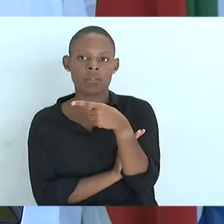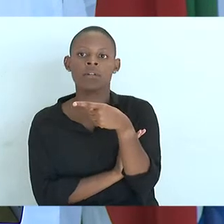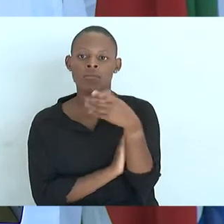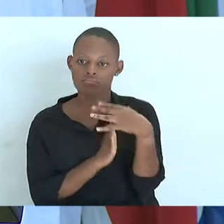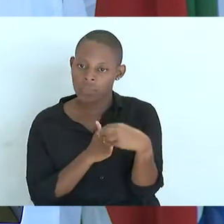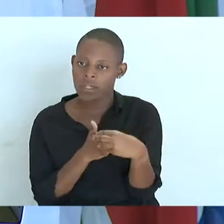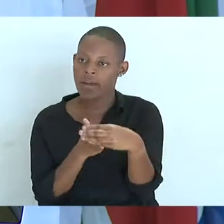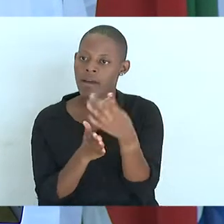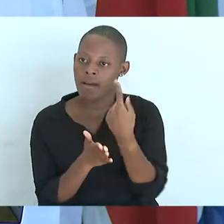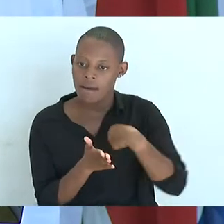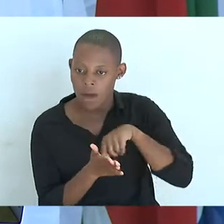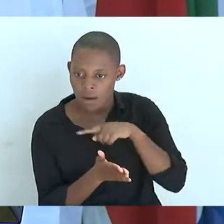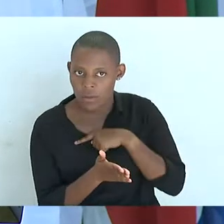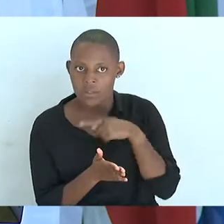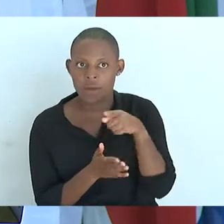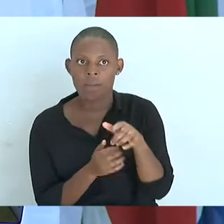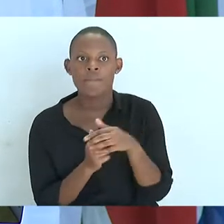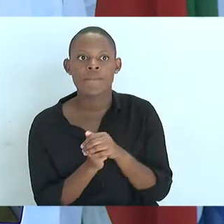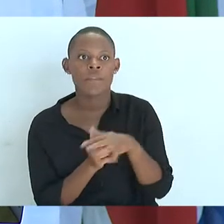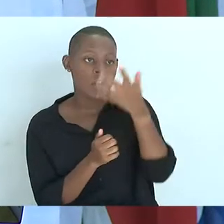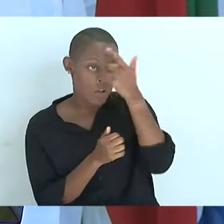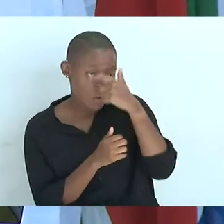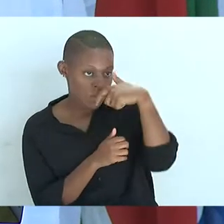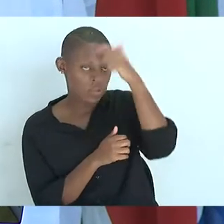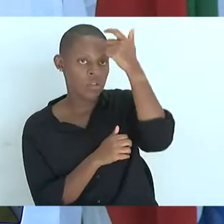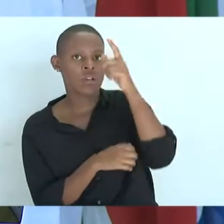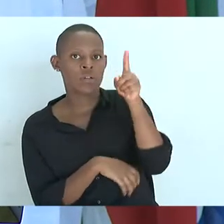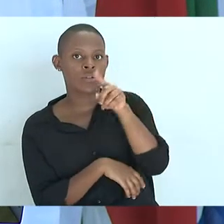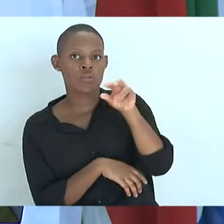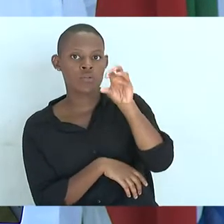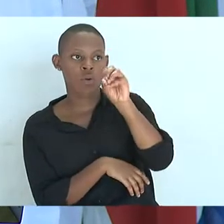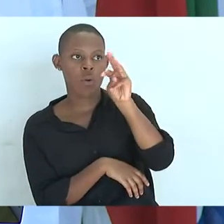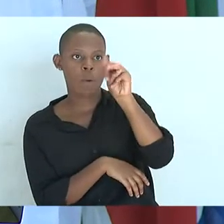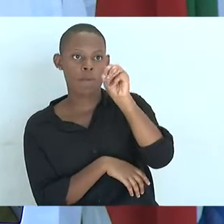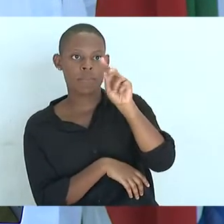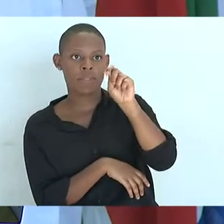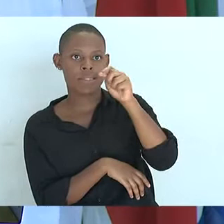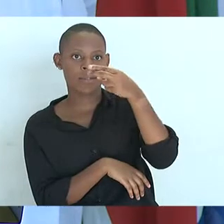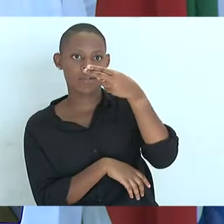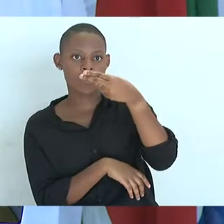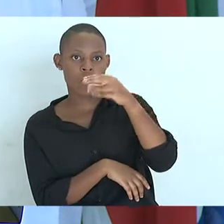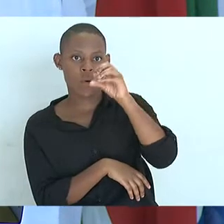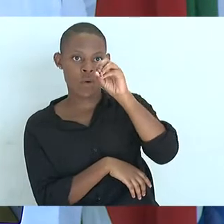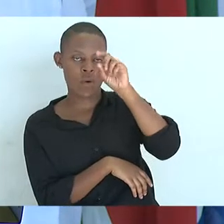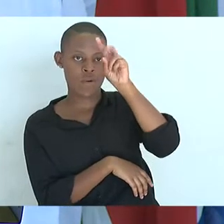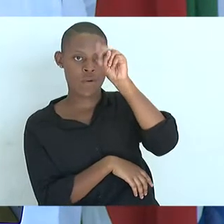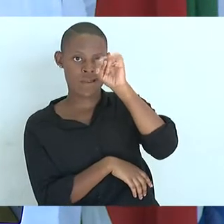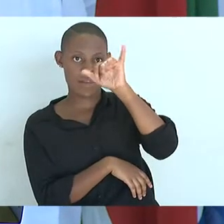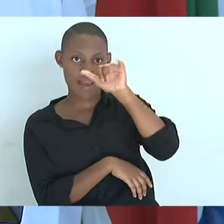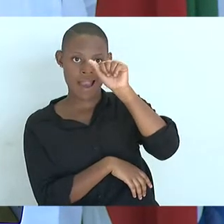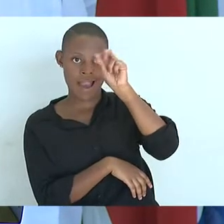Greetings to Inkosi Zomthonyama, siyakahlela kakhulu kini.